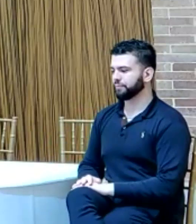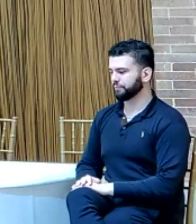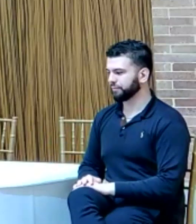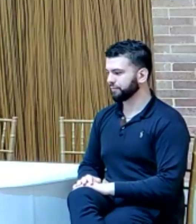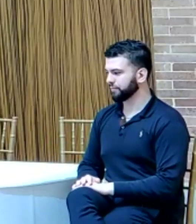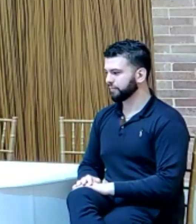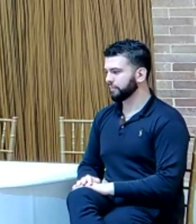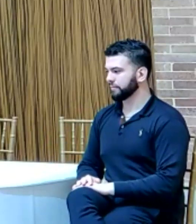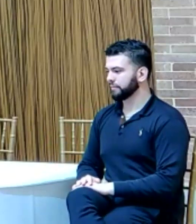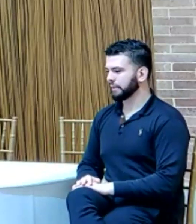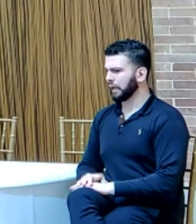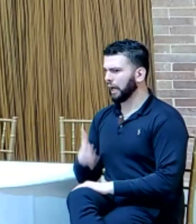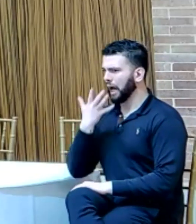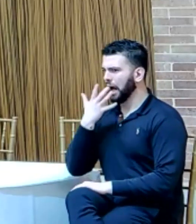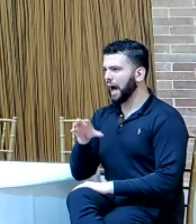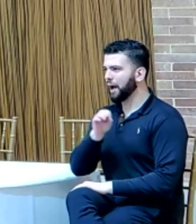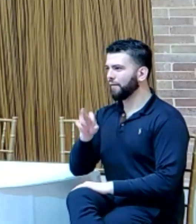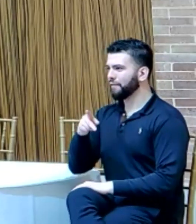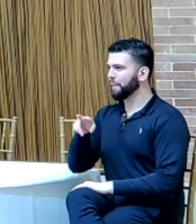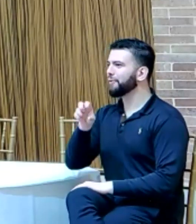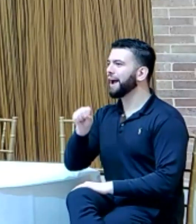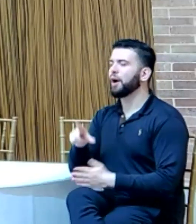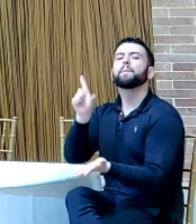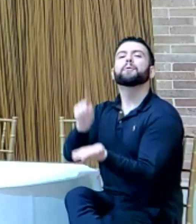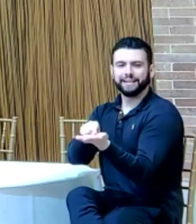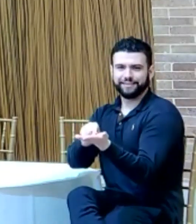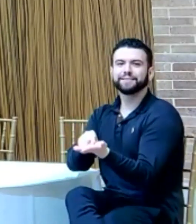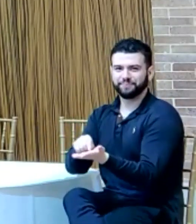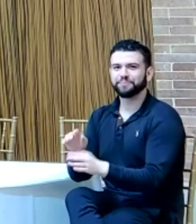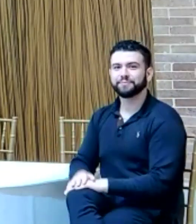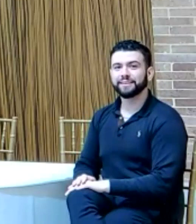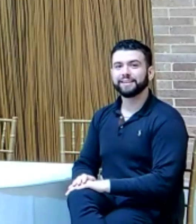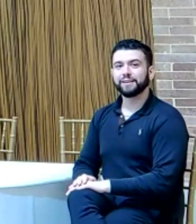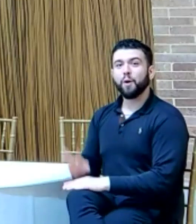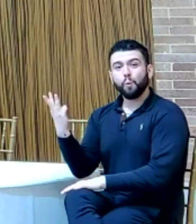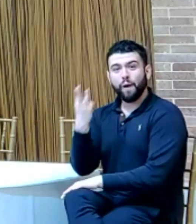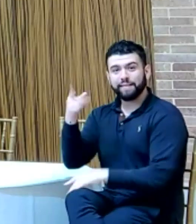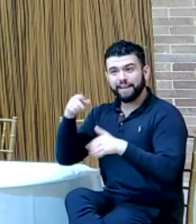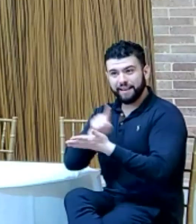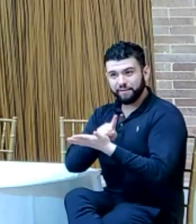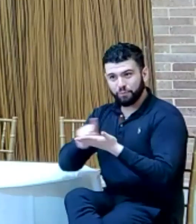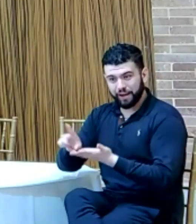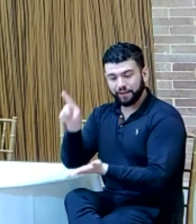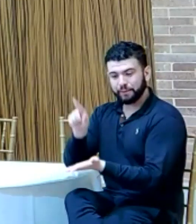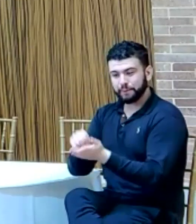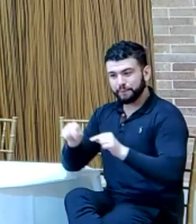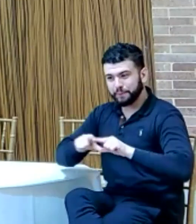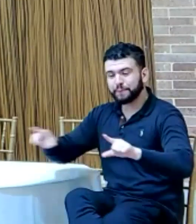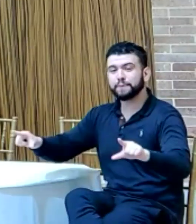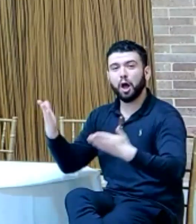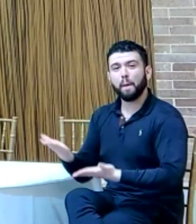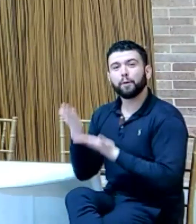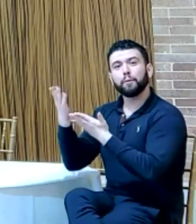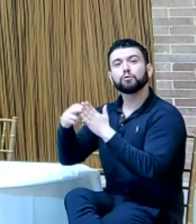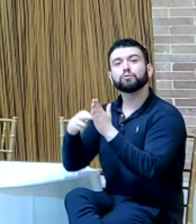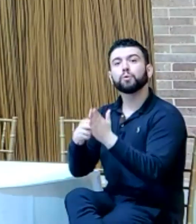folks hot off the presses on Wednesday of this week the Federal Register publish Hud's proposed rule